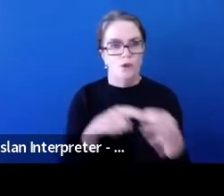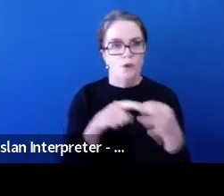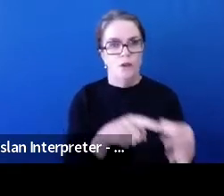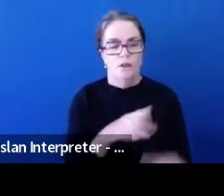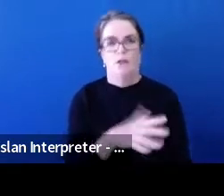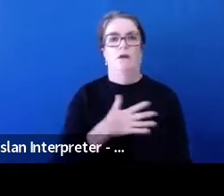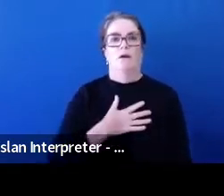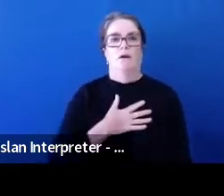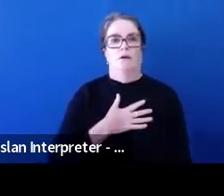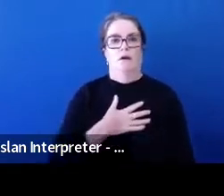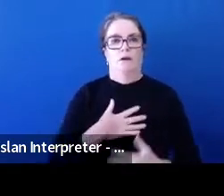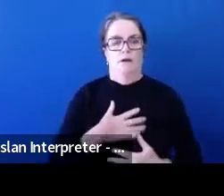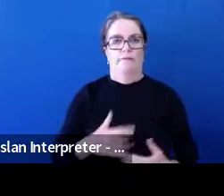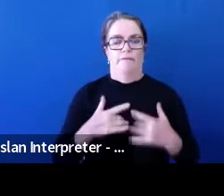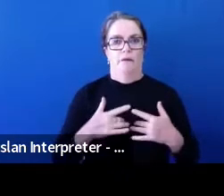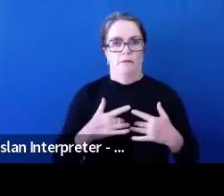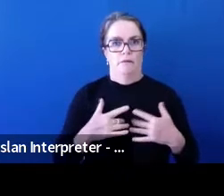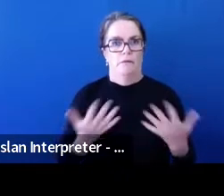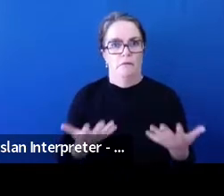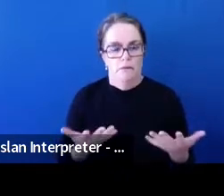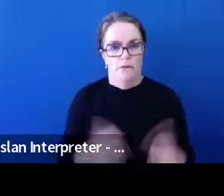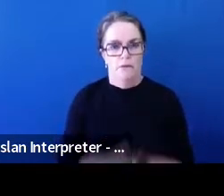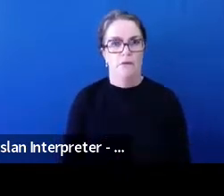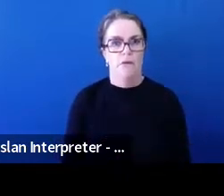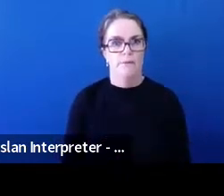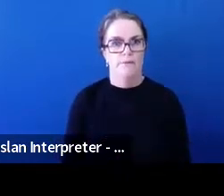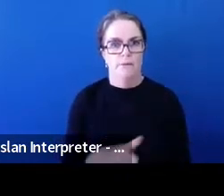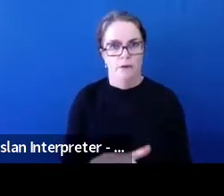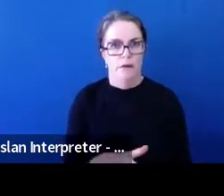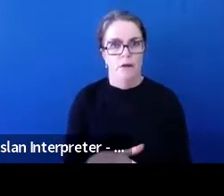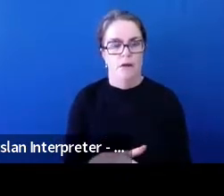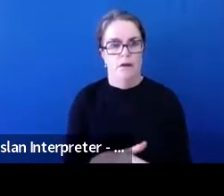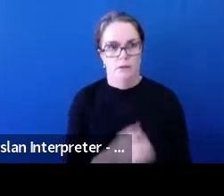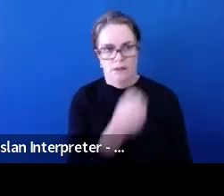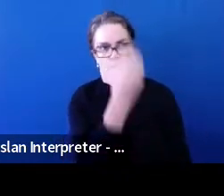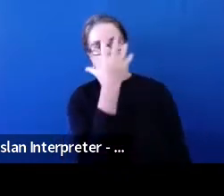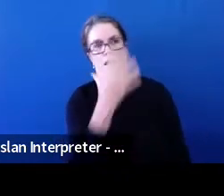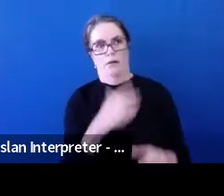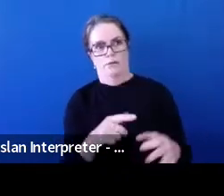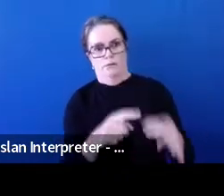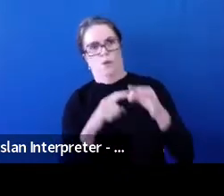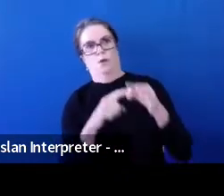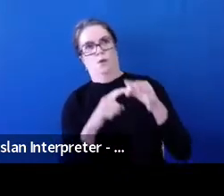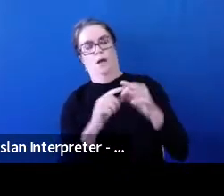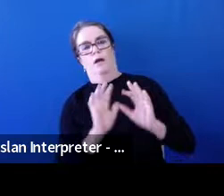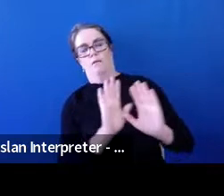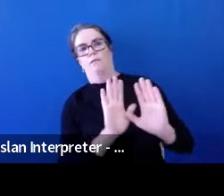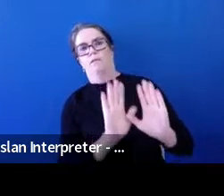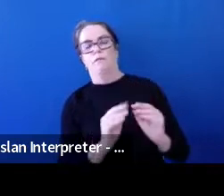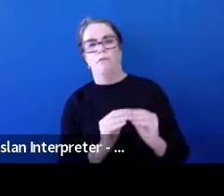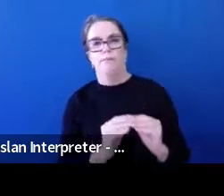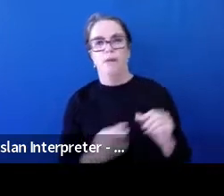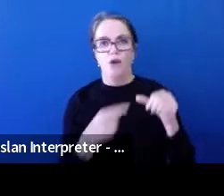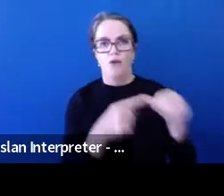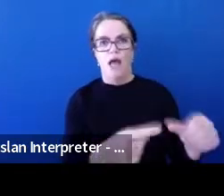officials in his country. He felt he was being interrogated. He reacted in